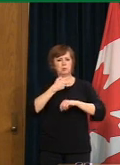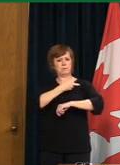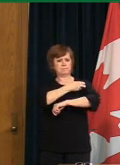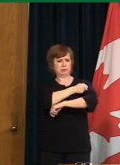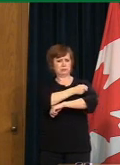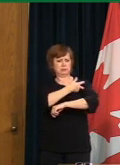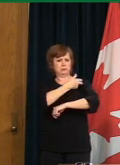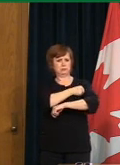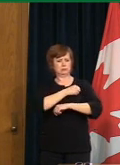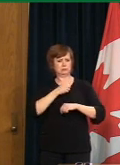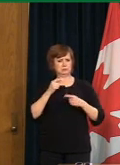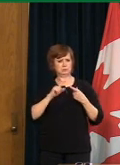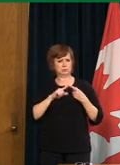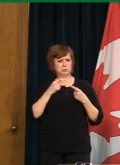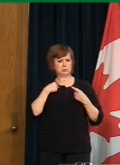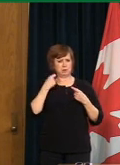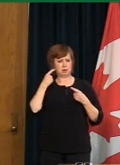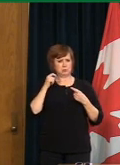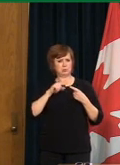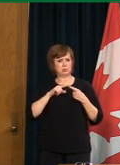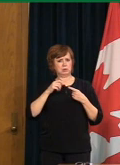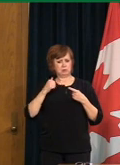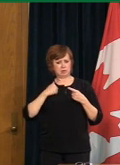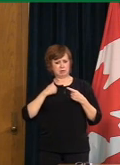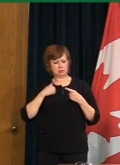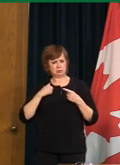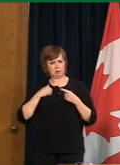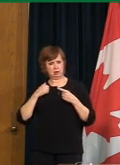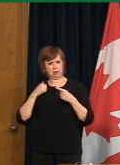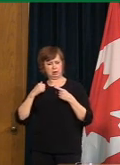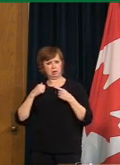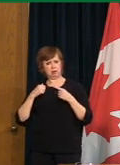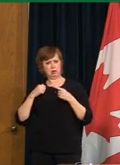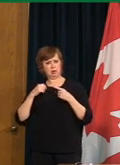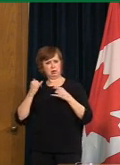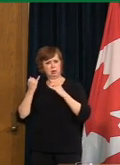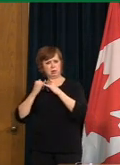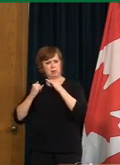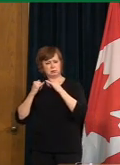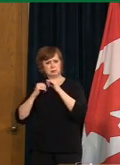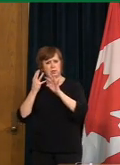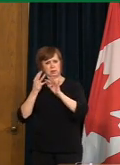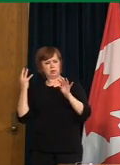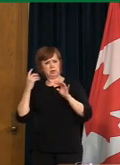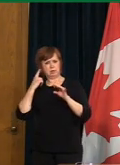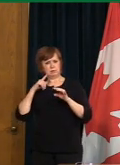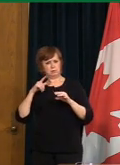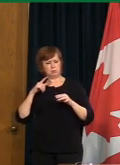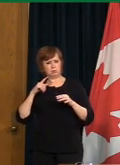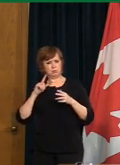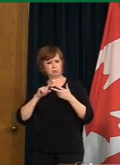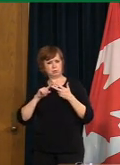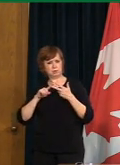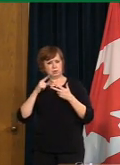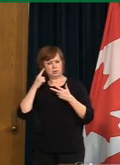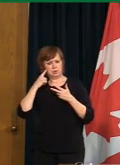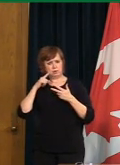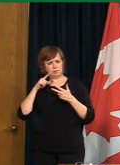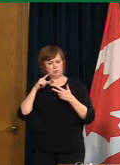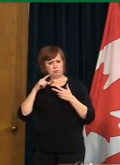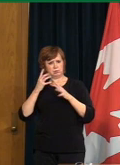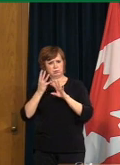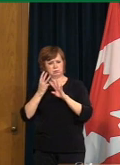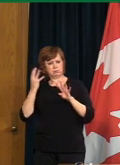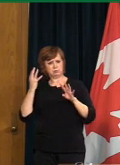My understanding is that part of the reason why Canada is farther back in the queue, if you would, is because of a lack of our domestic vaccine